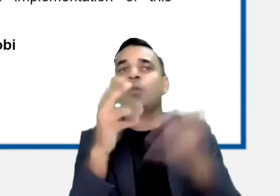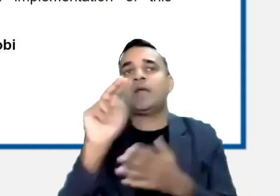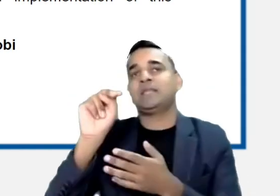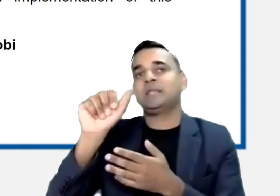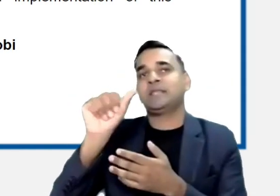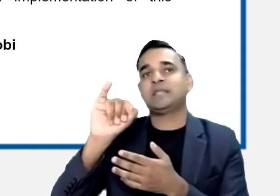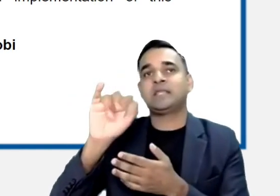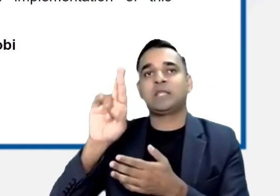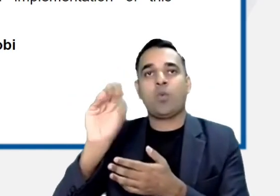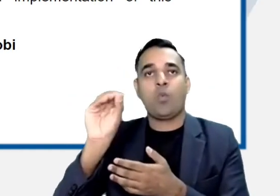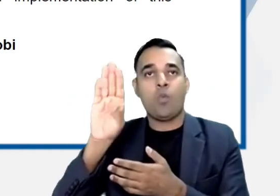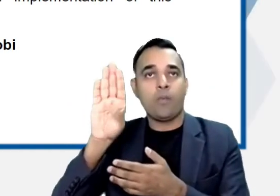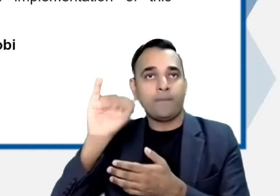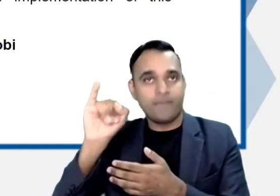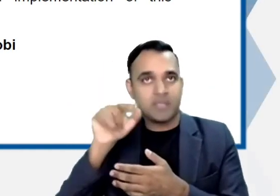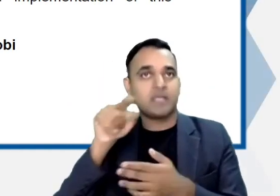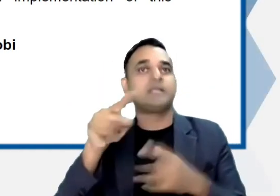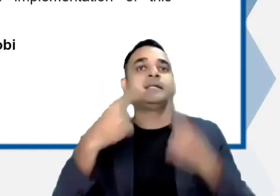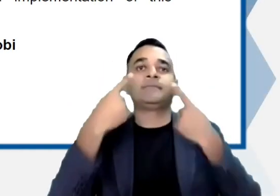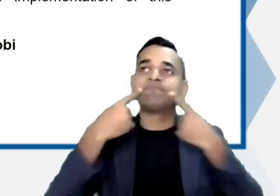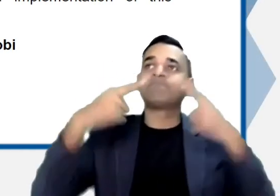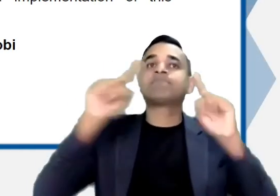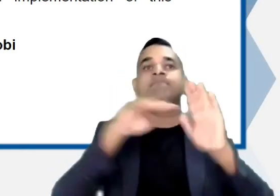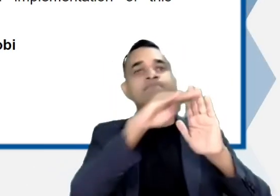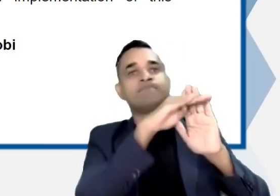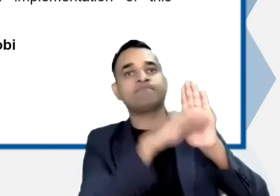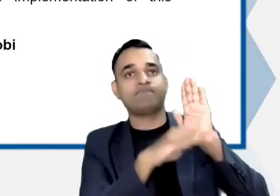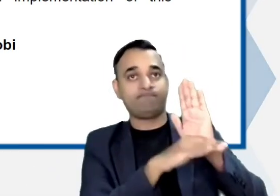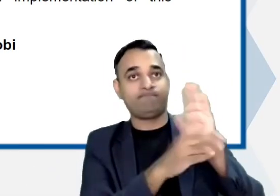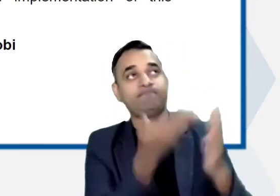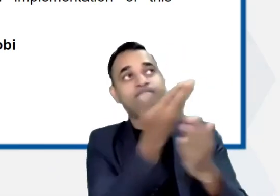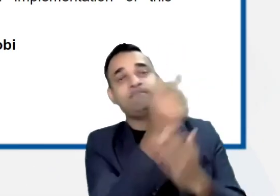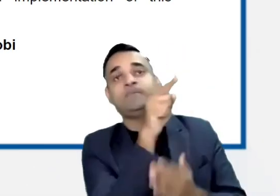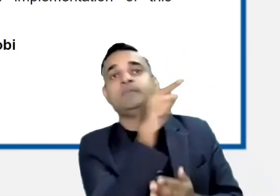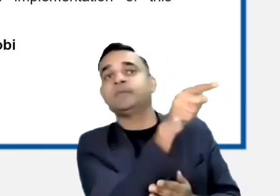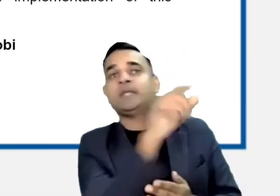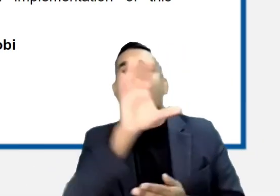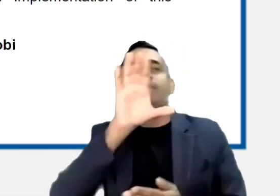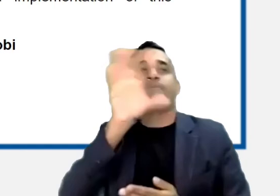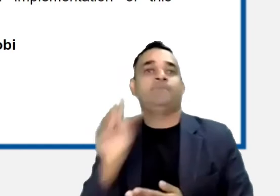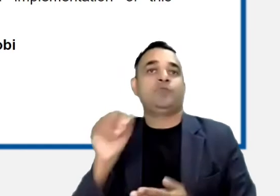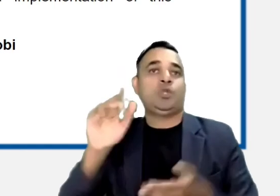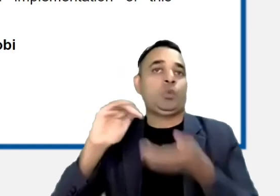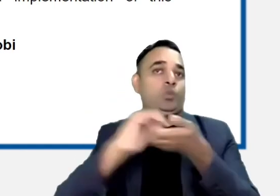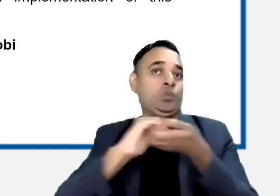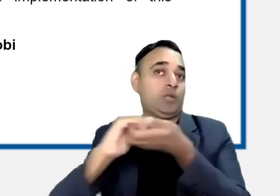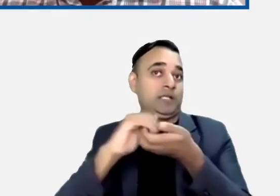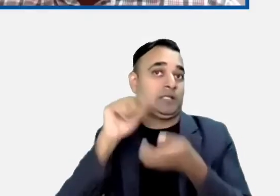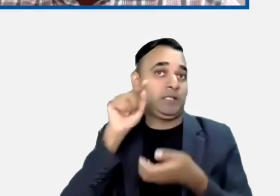the 19th of November, 2021 in Nairobi. That is the end of the Nairobi Declaration.